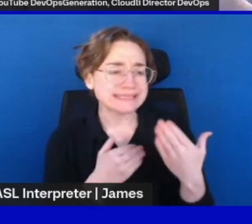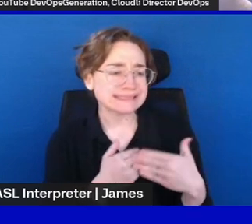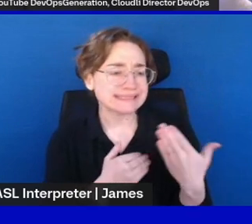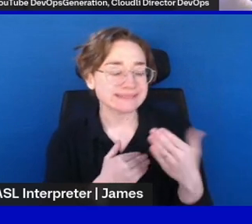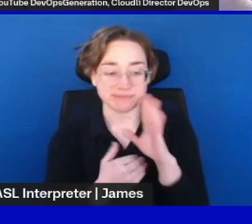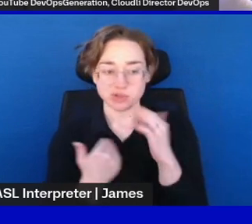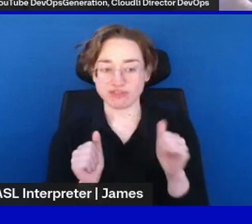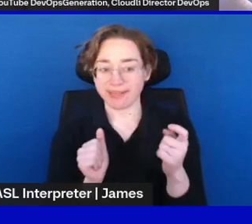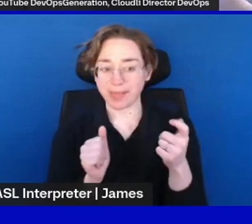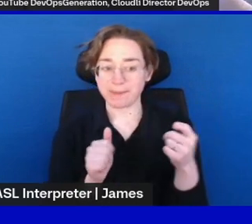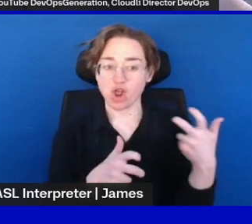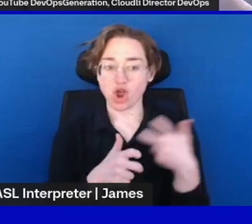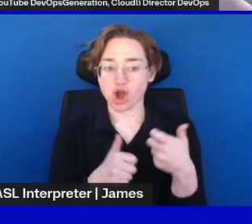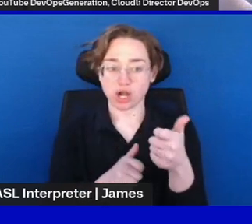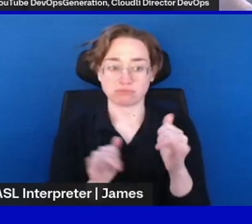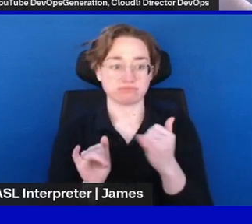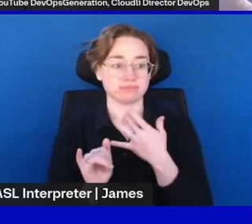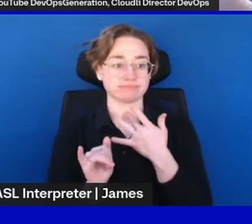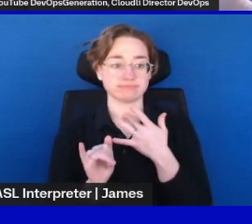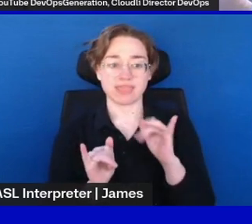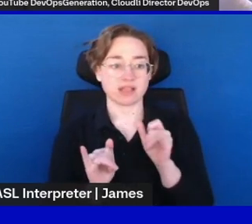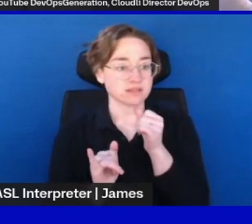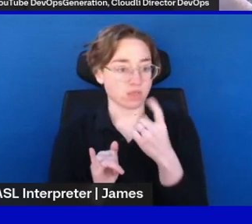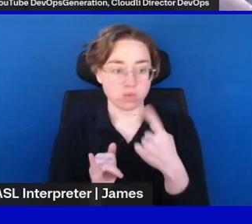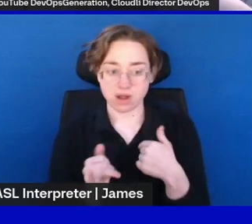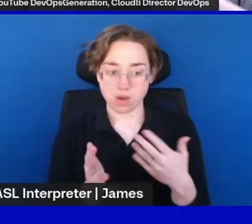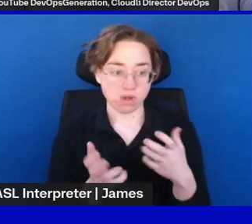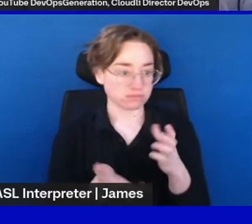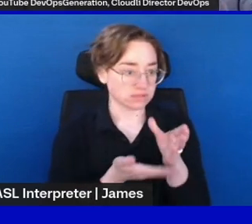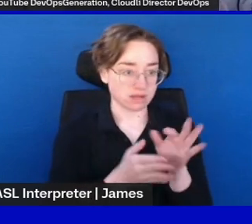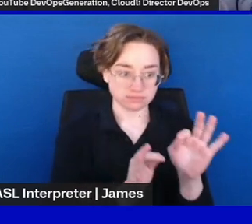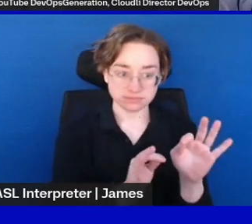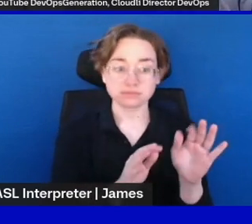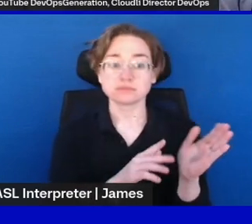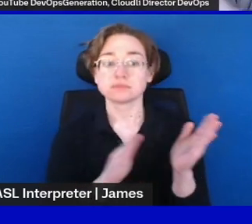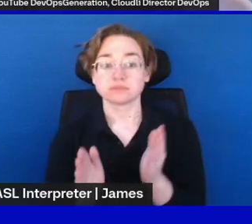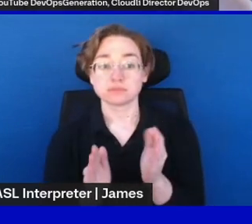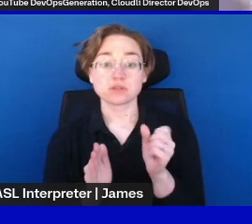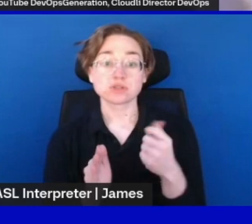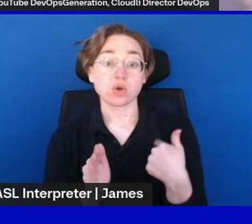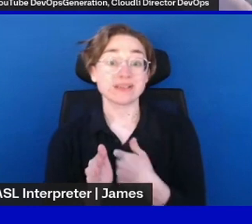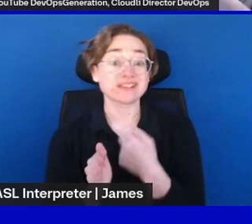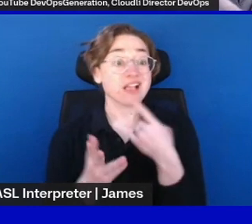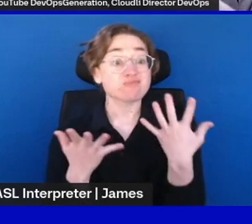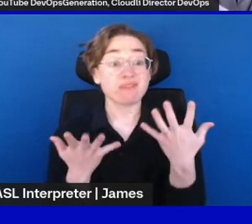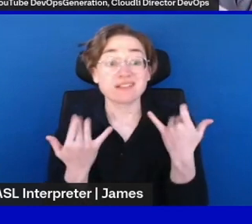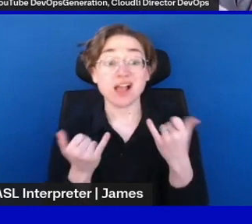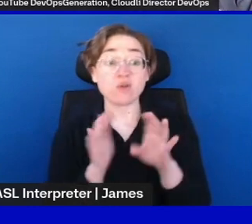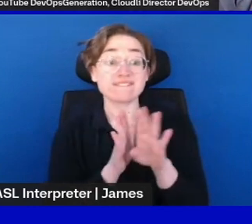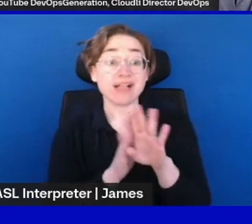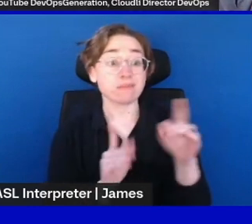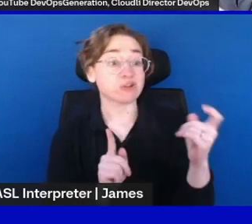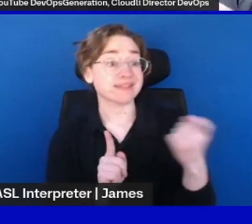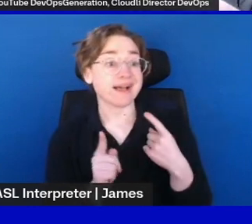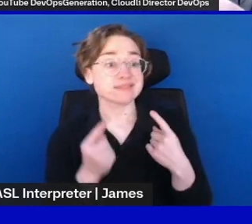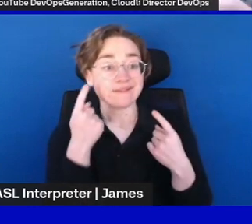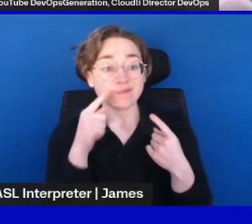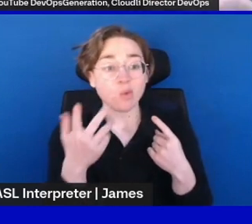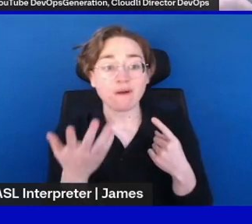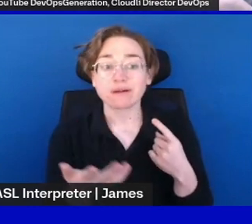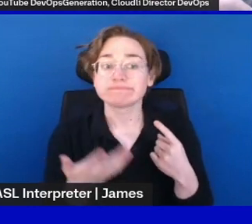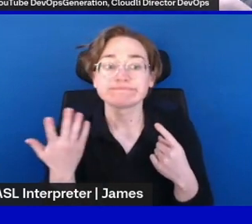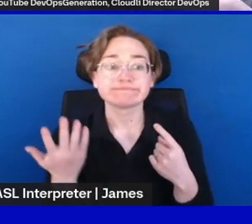harder. And oops, that's not the one I wanted. I want to stop this one up here. And so we say, now the developer is asking for